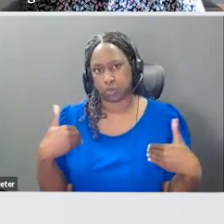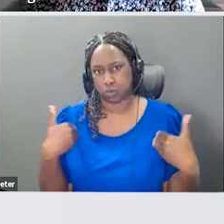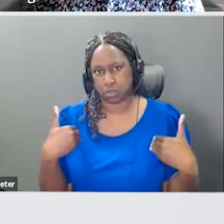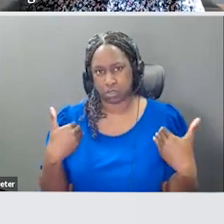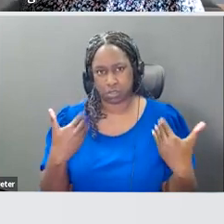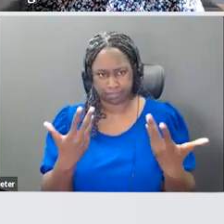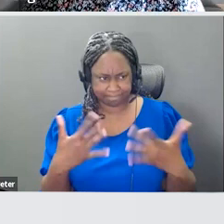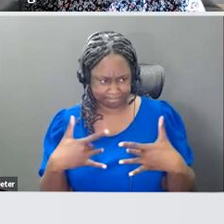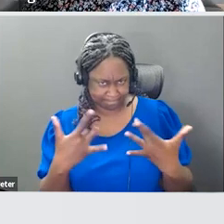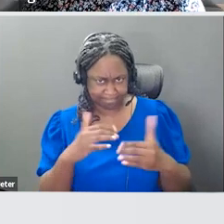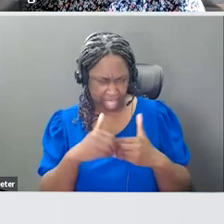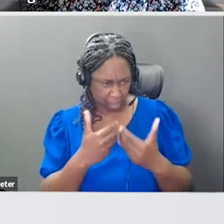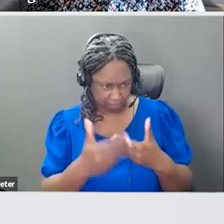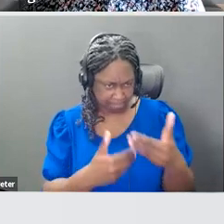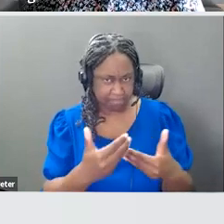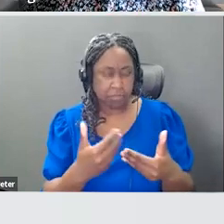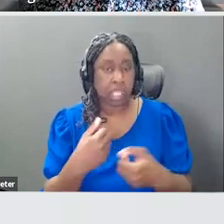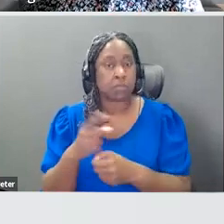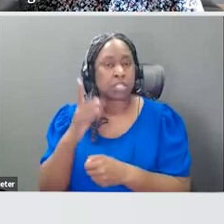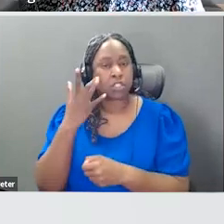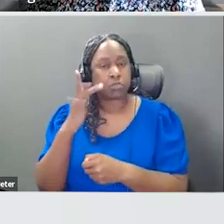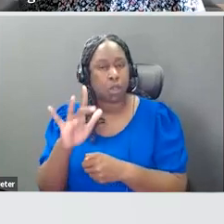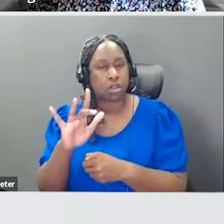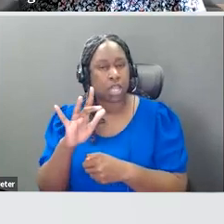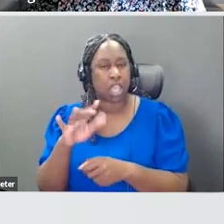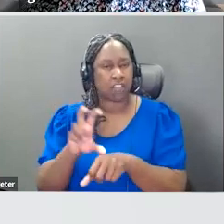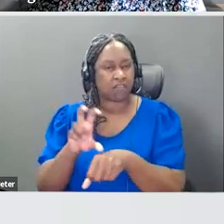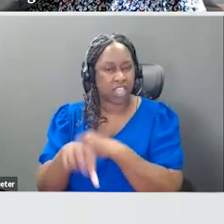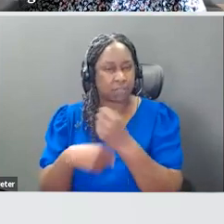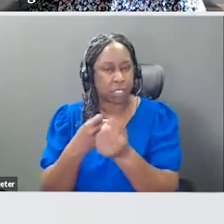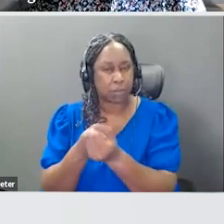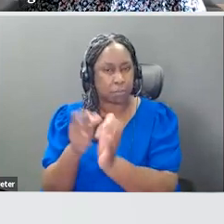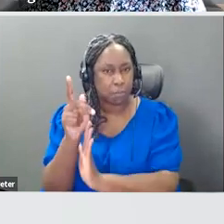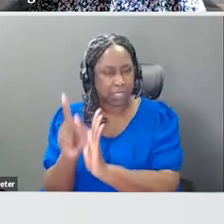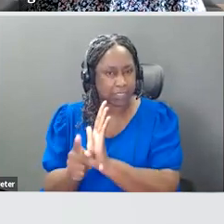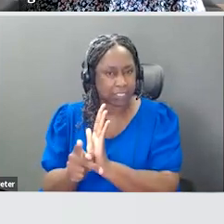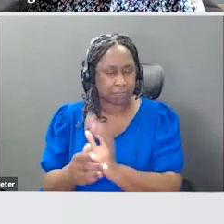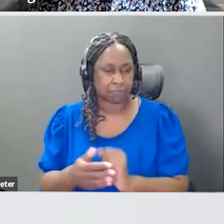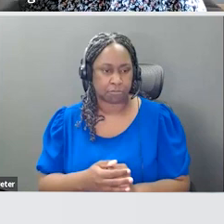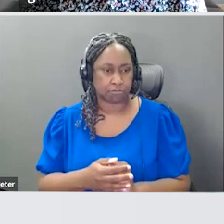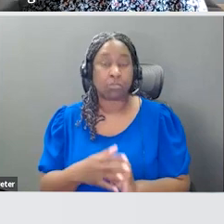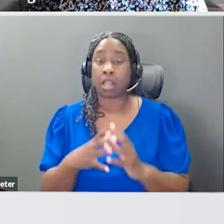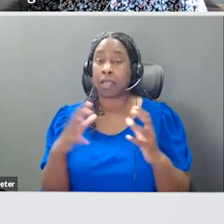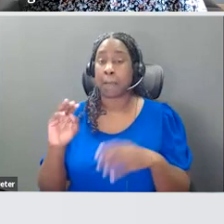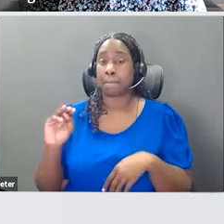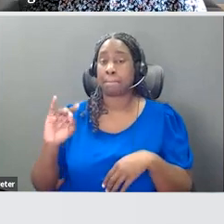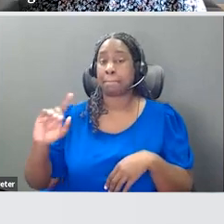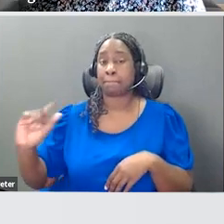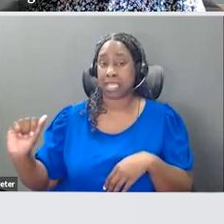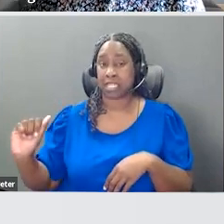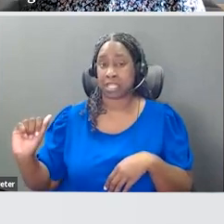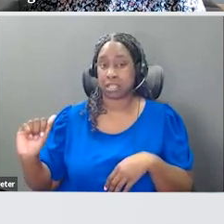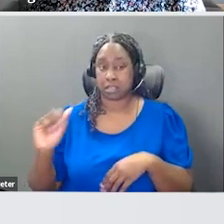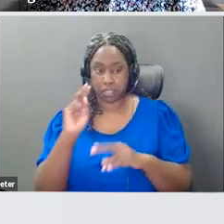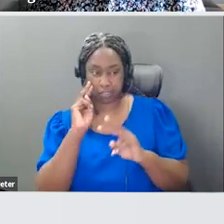help decision makers make smart investments and policies. The book also generates significant media coverage, not just in the weeks after its release,